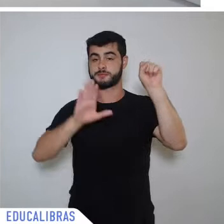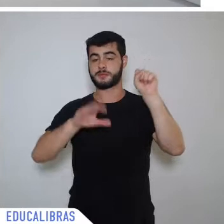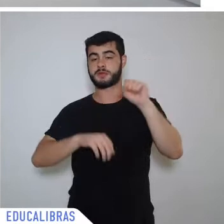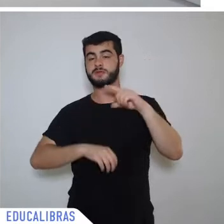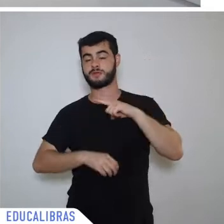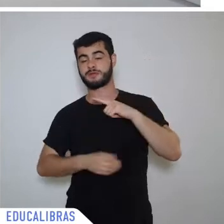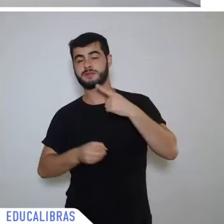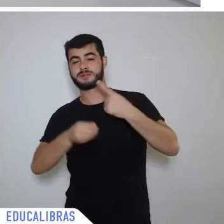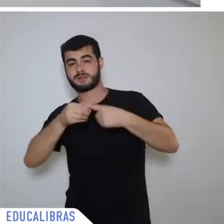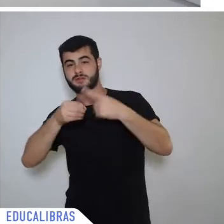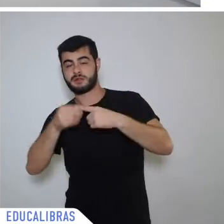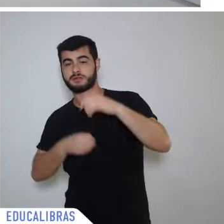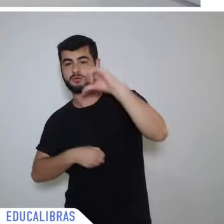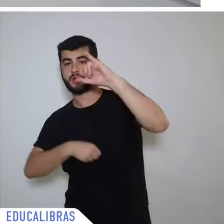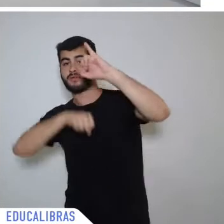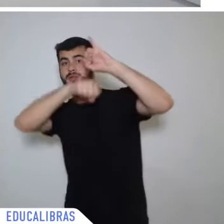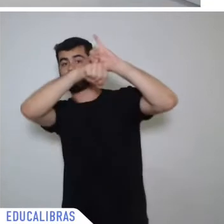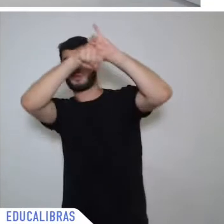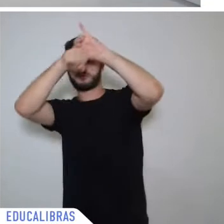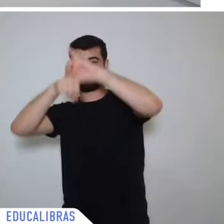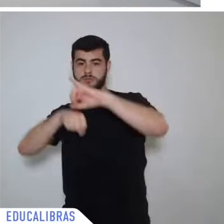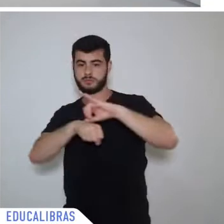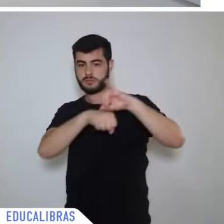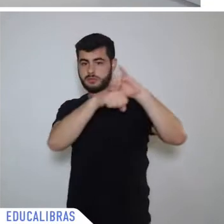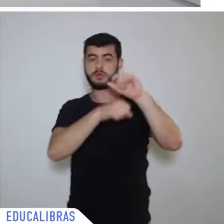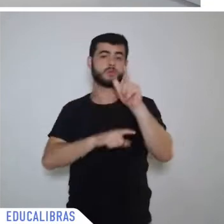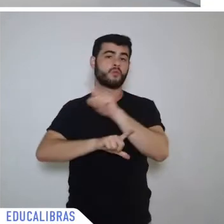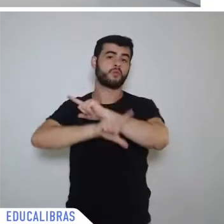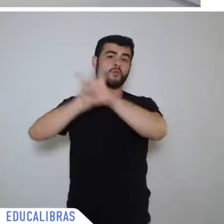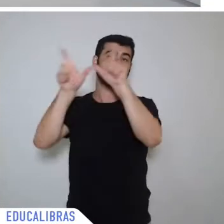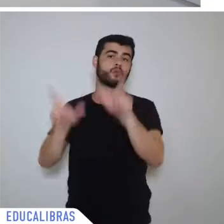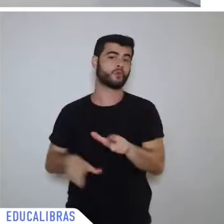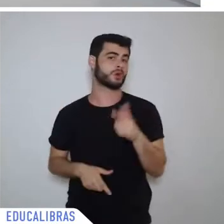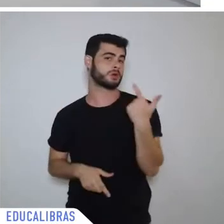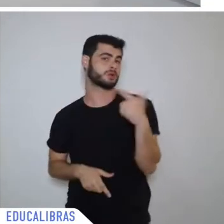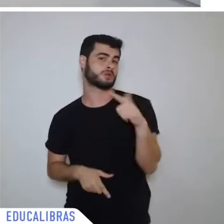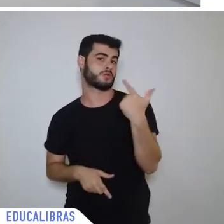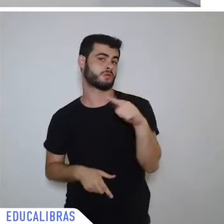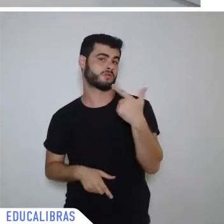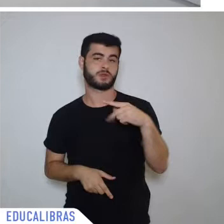2016, only around 30% of the candidates were elected